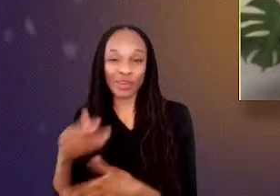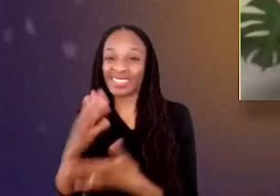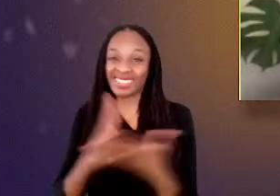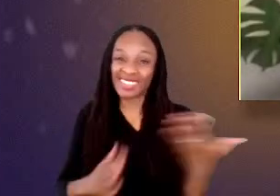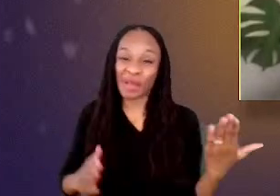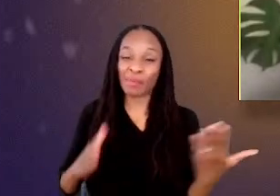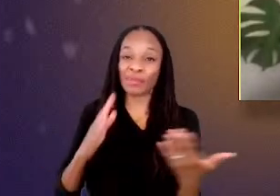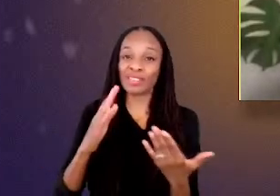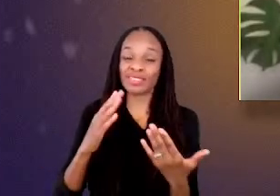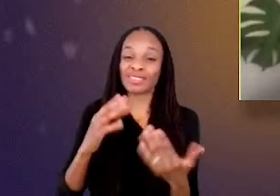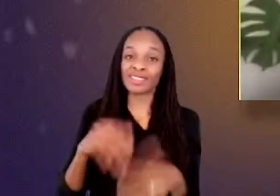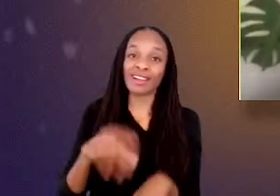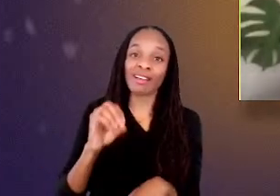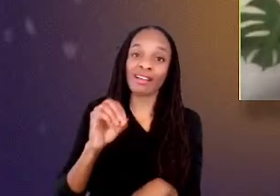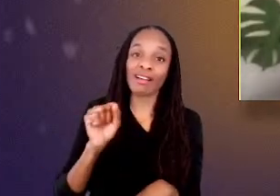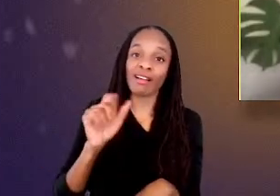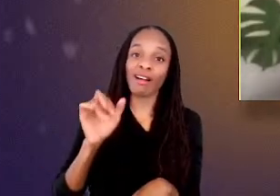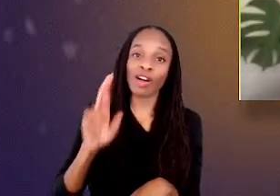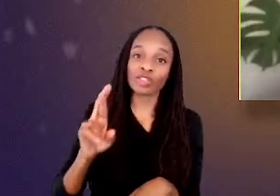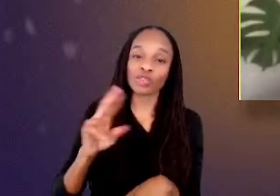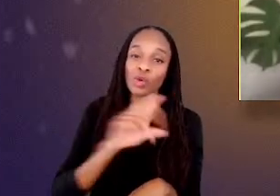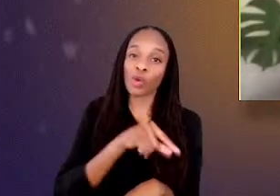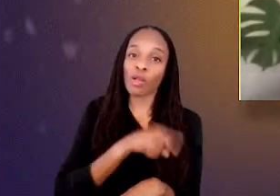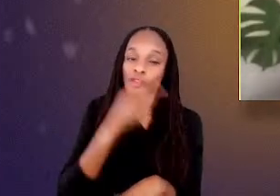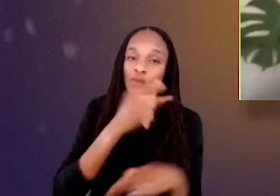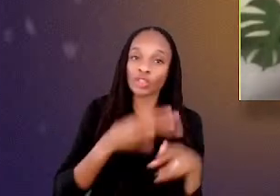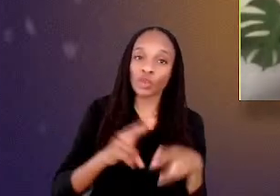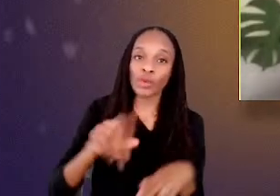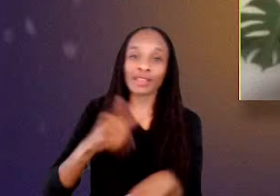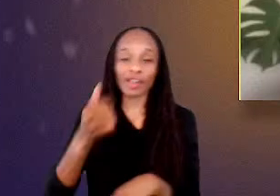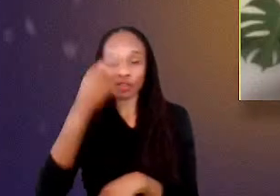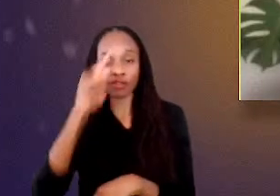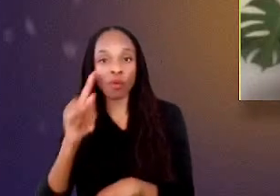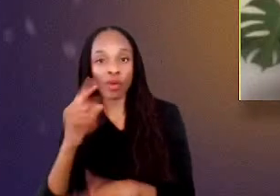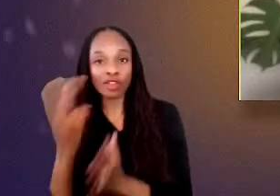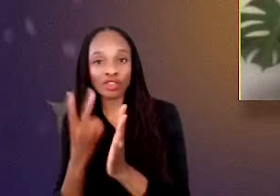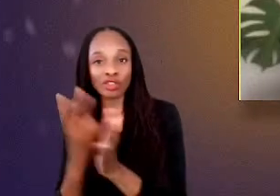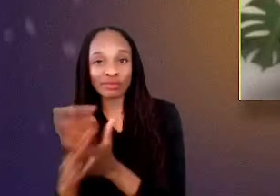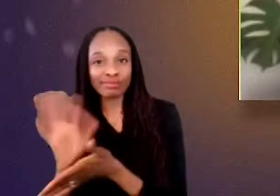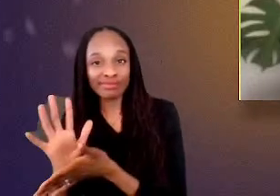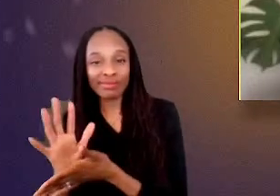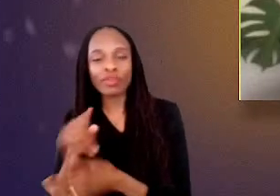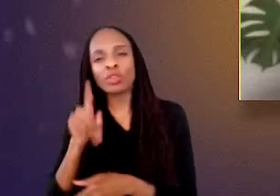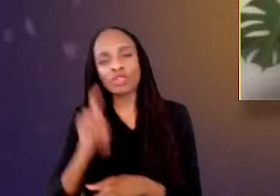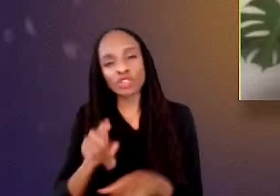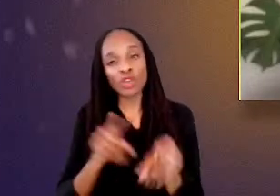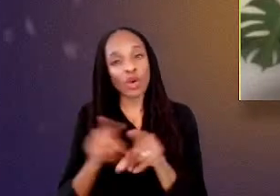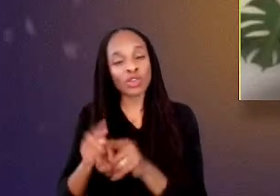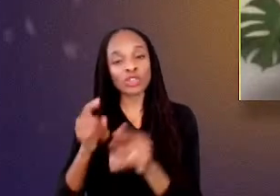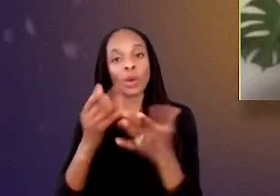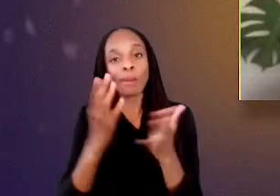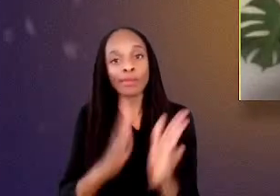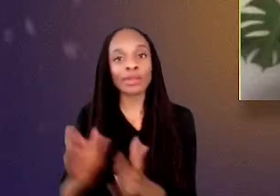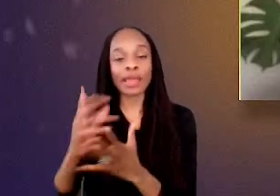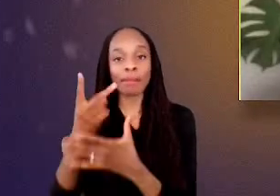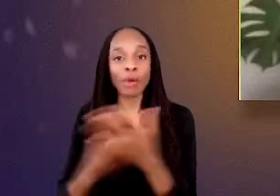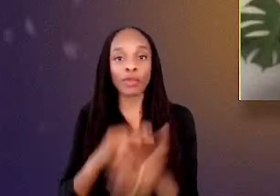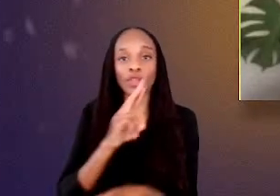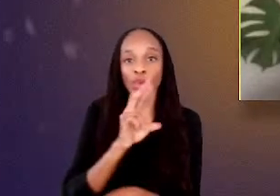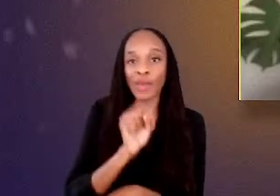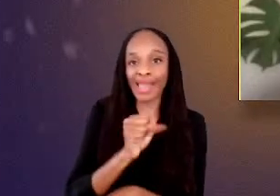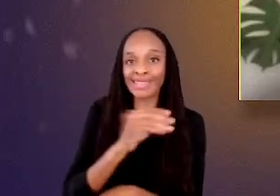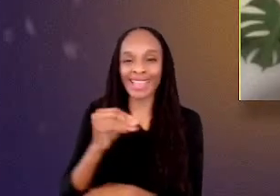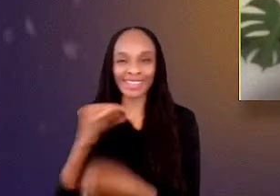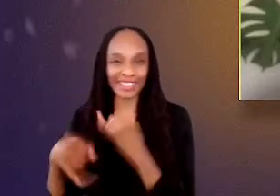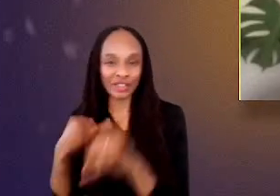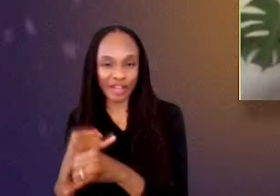Oscar qualifying for shorts, some of them for features, right? So, and you should also plan your both US and international film festivals,